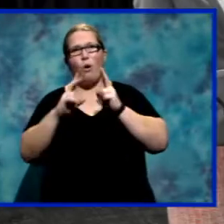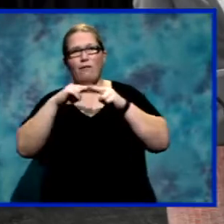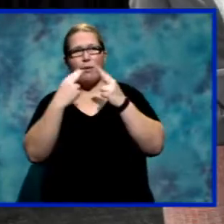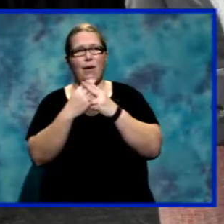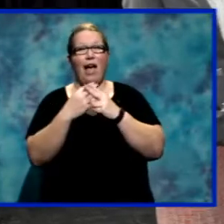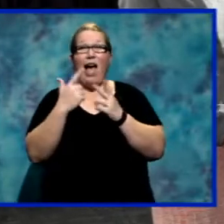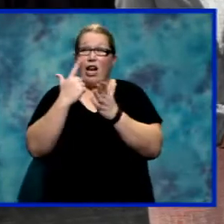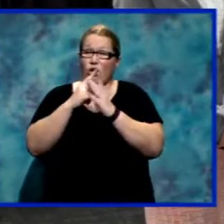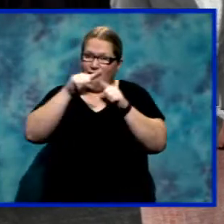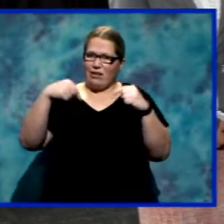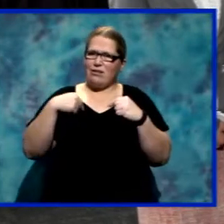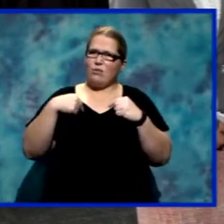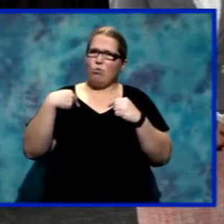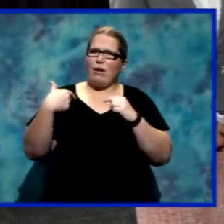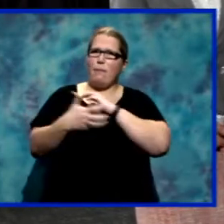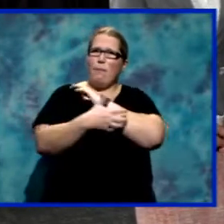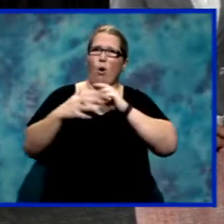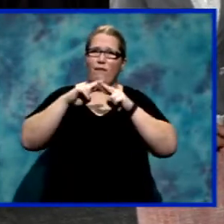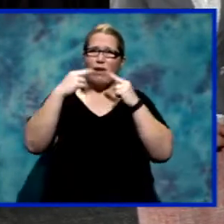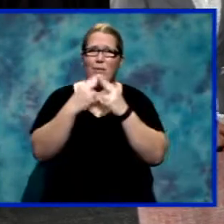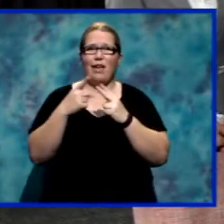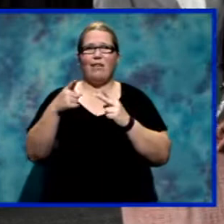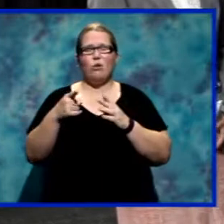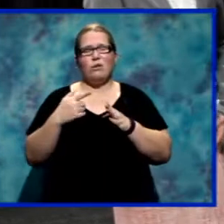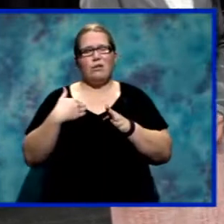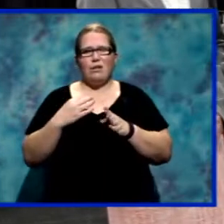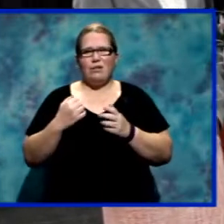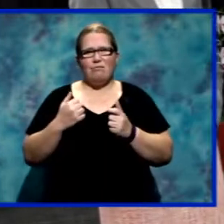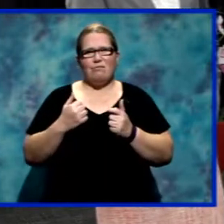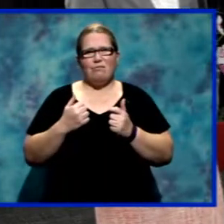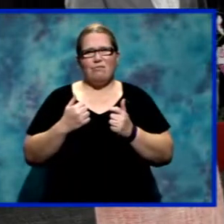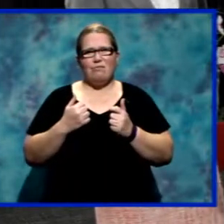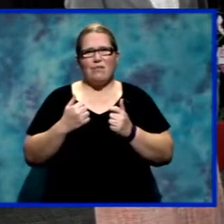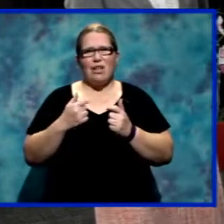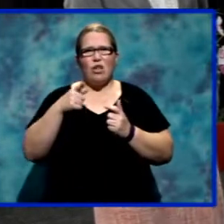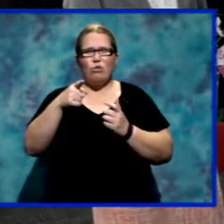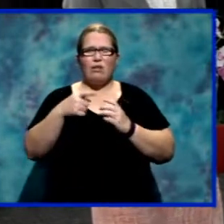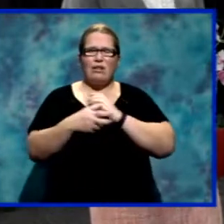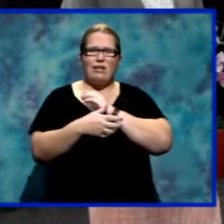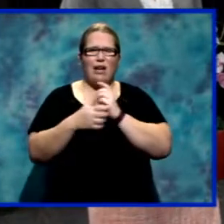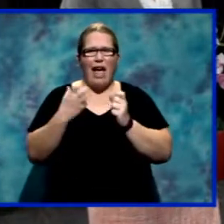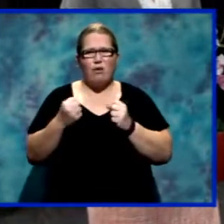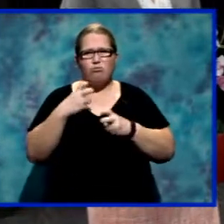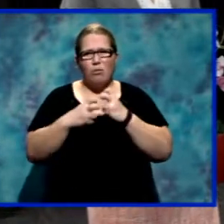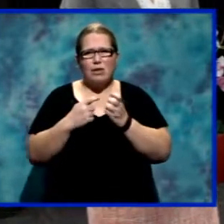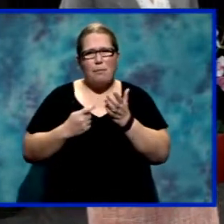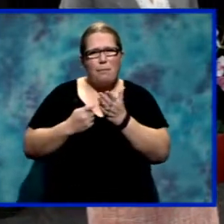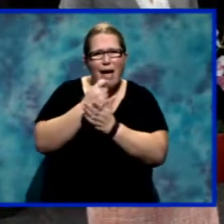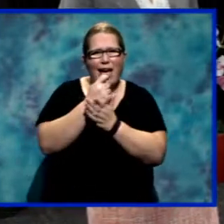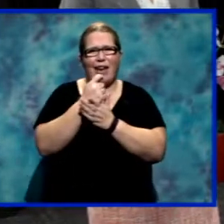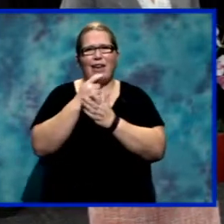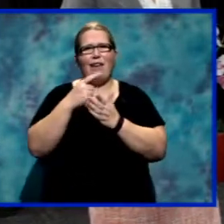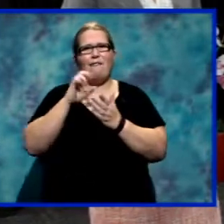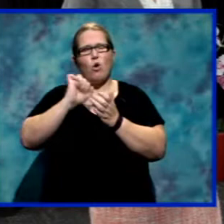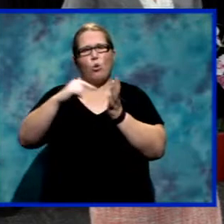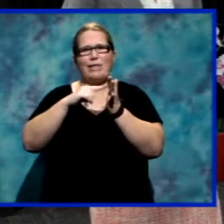come from poor families. And if you're struggling to pay for your teens to go to these programs,